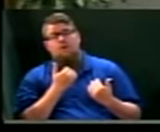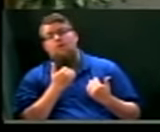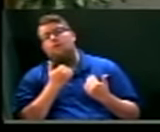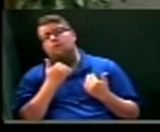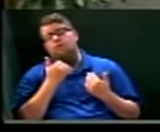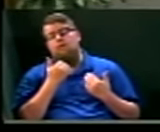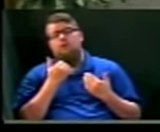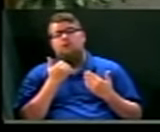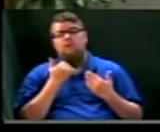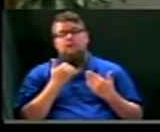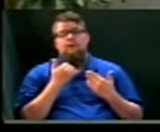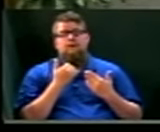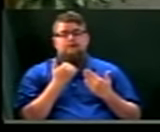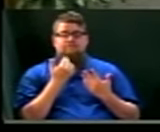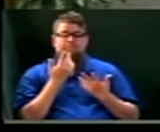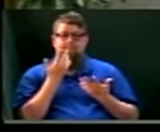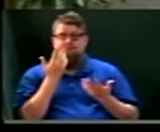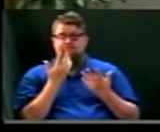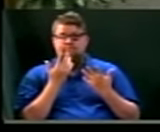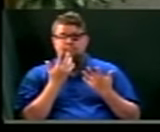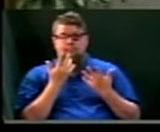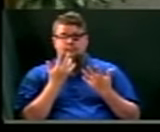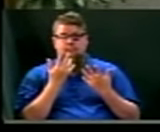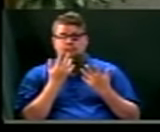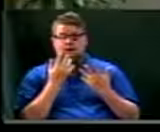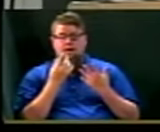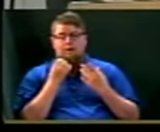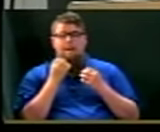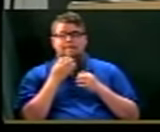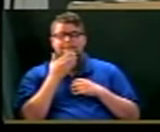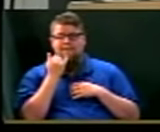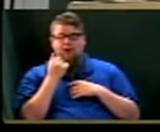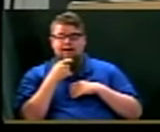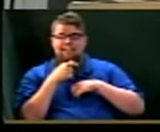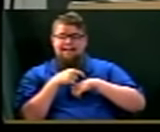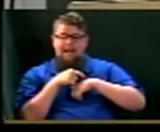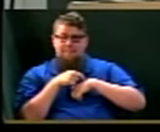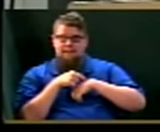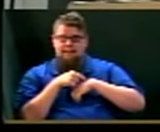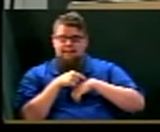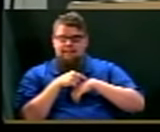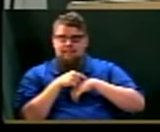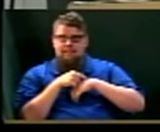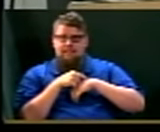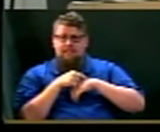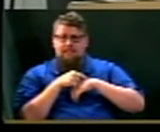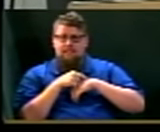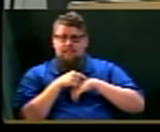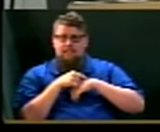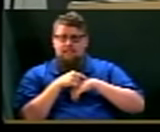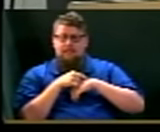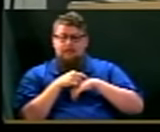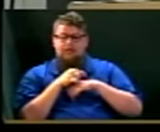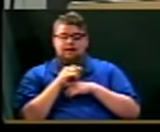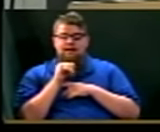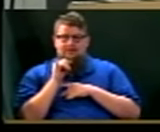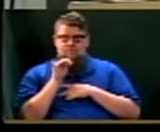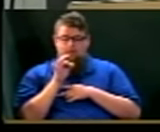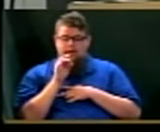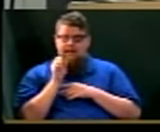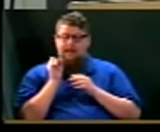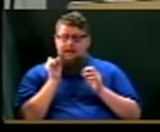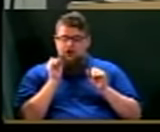it might not be more timely to see if we could not get the board to